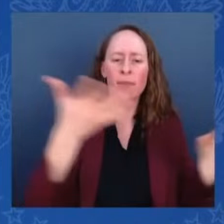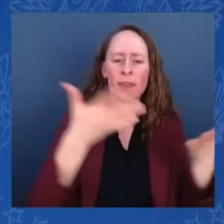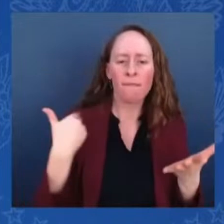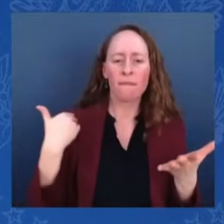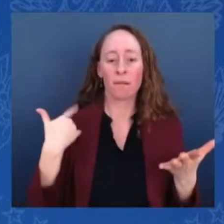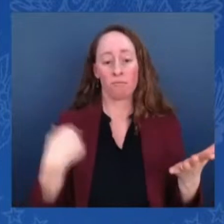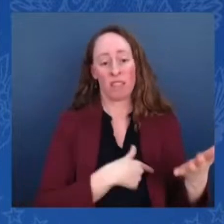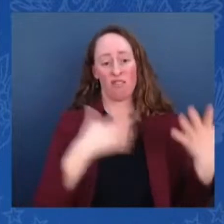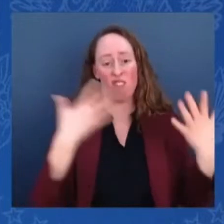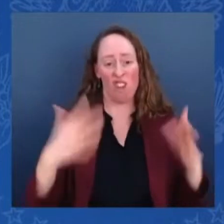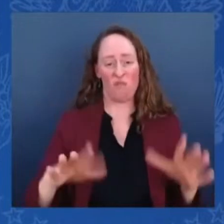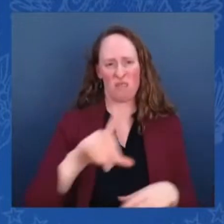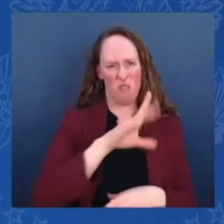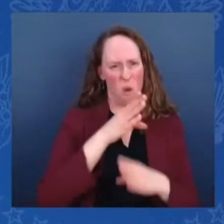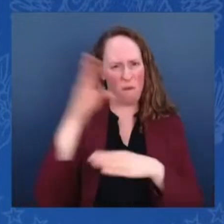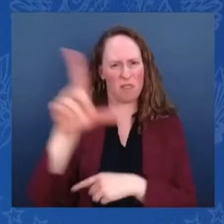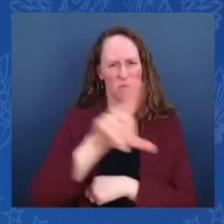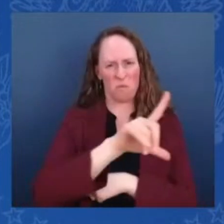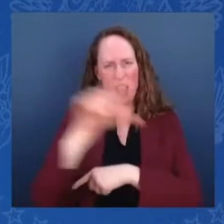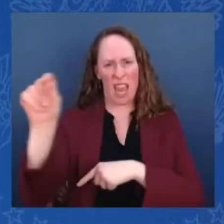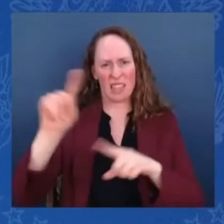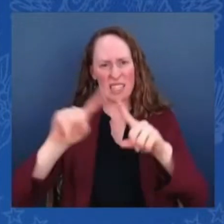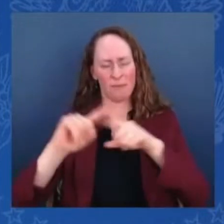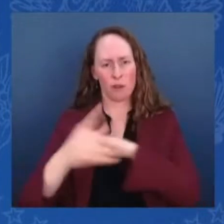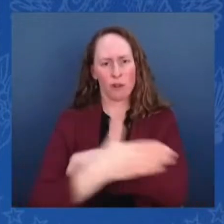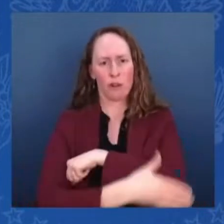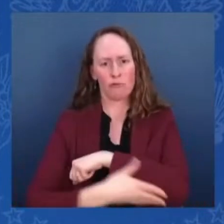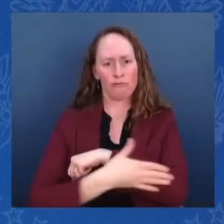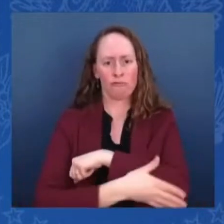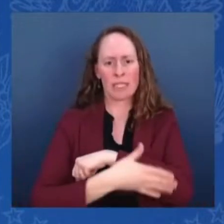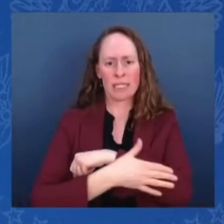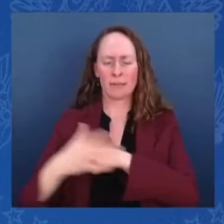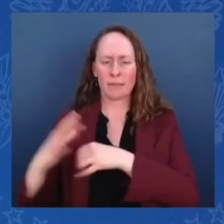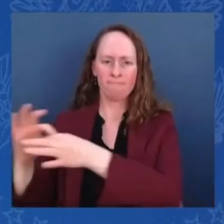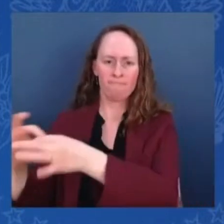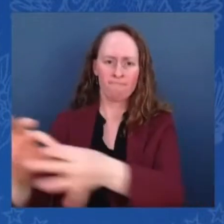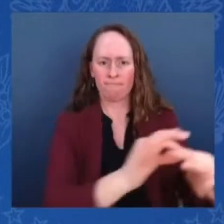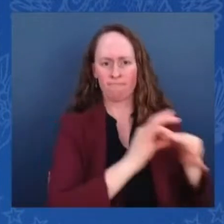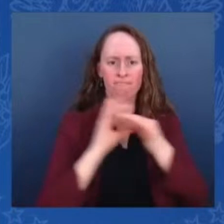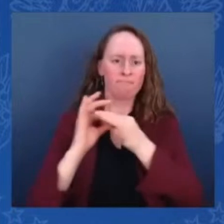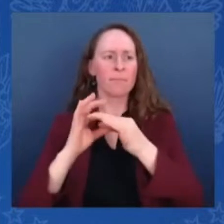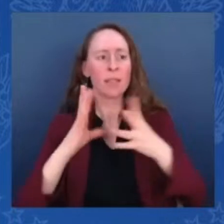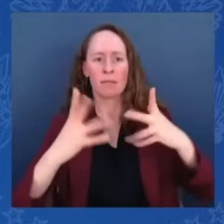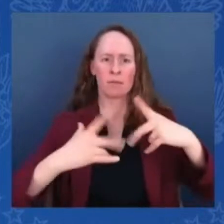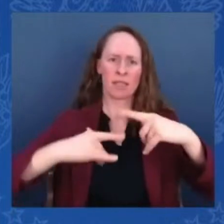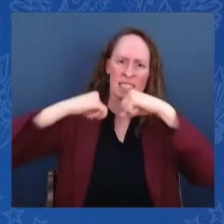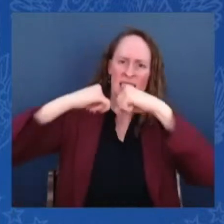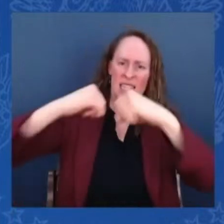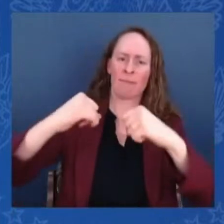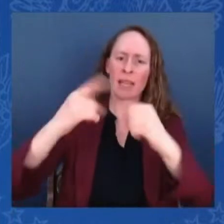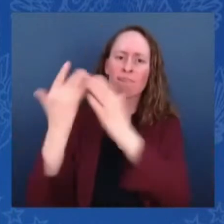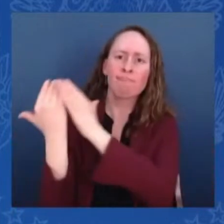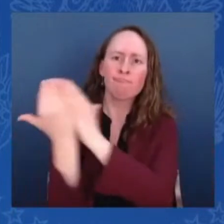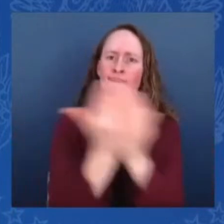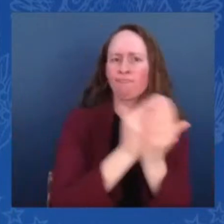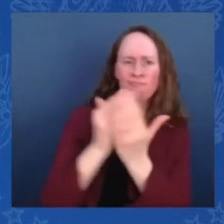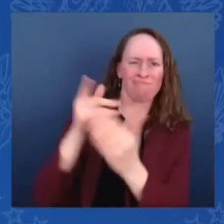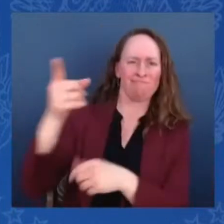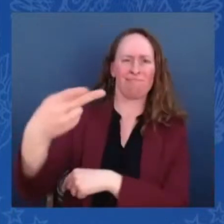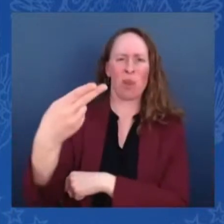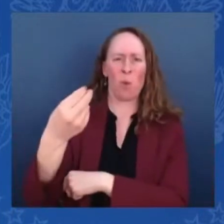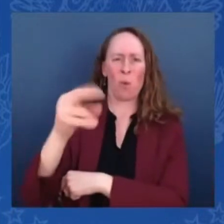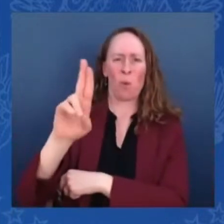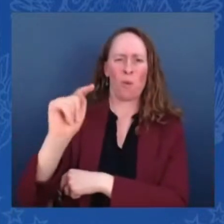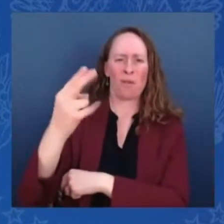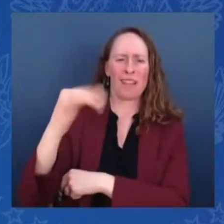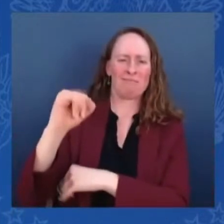to protect civilian ships from attack by the Houthis, defending freedom of navigation in one of the